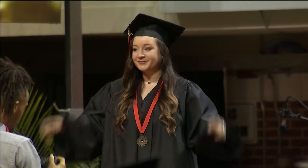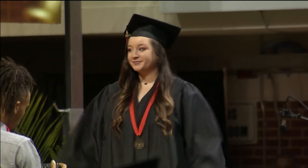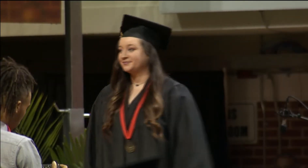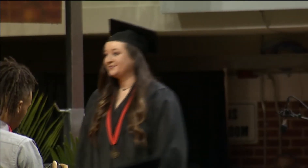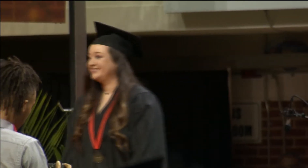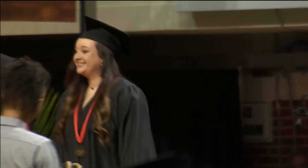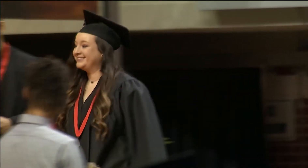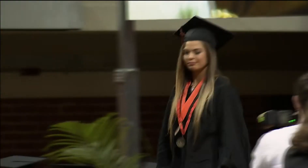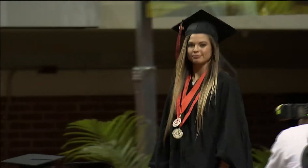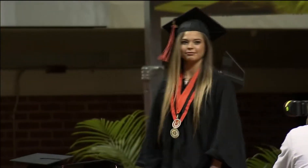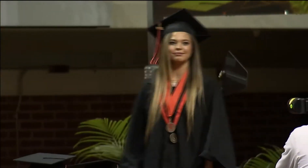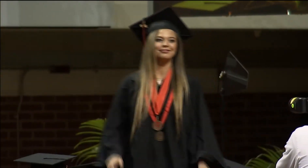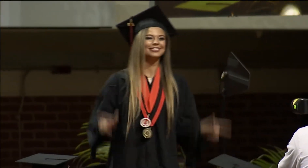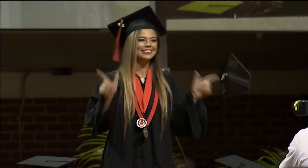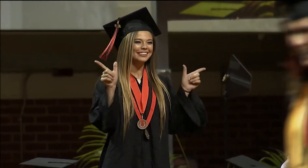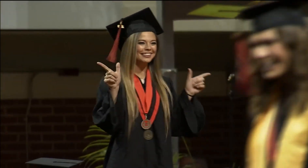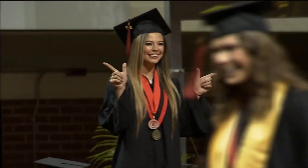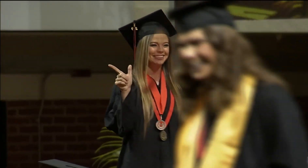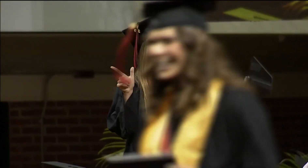Brittany Winters.